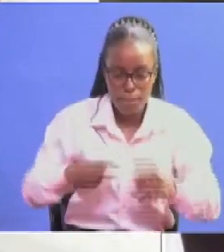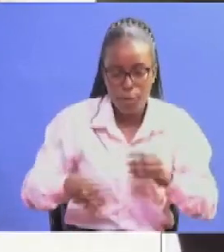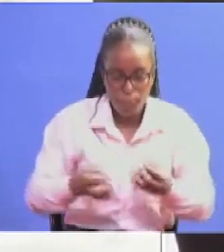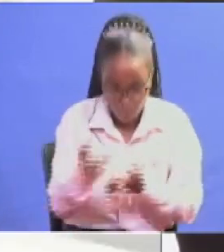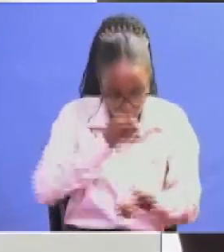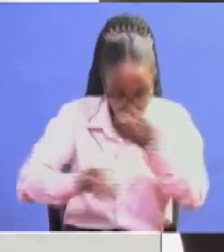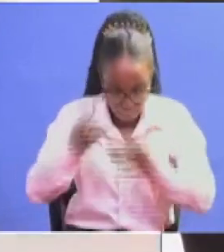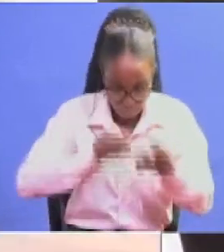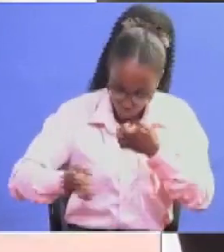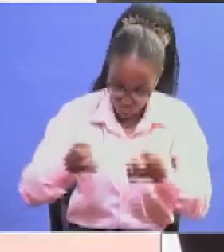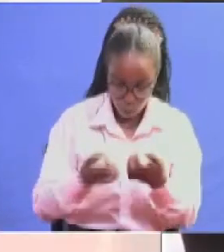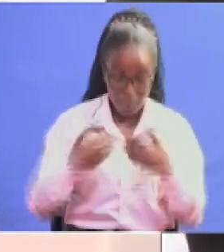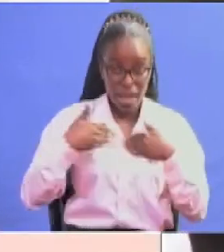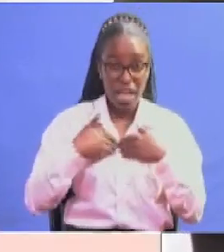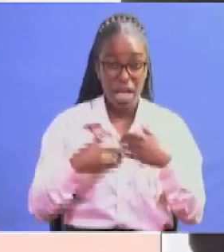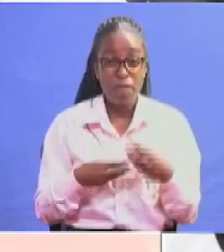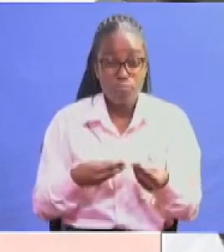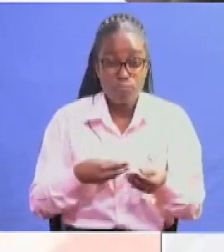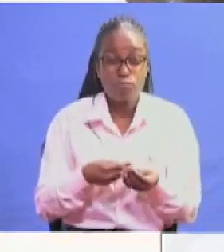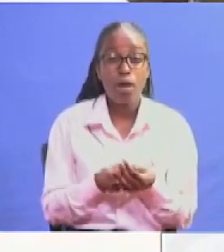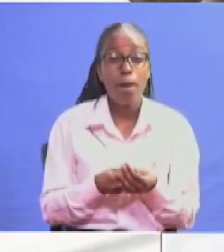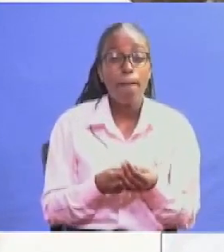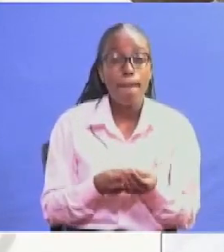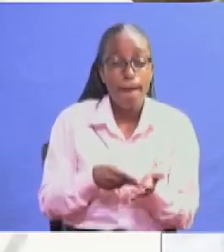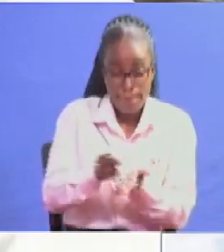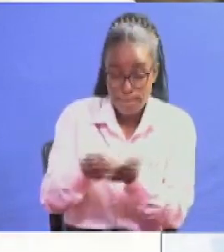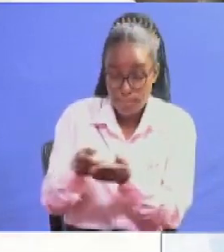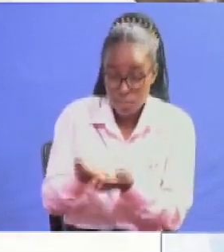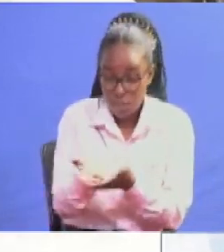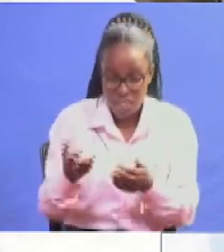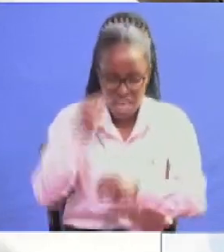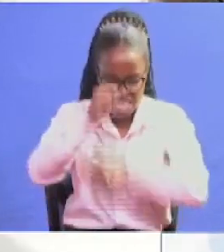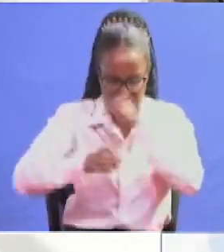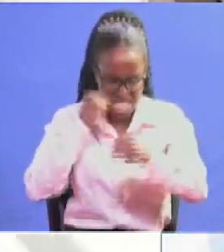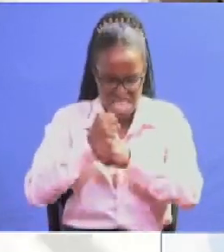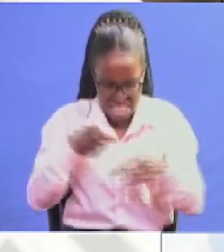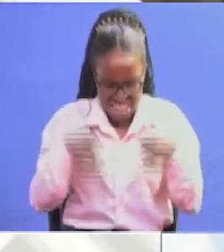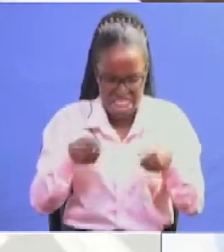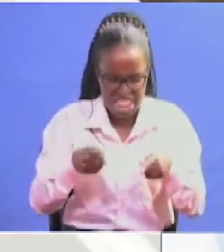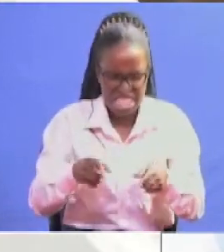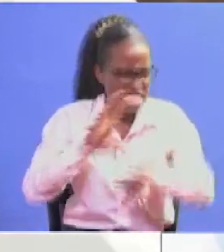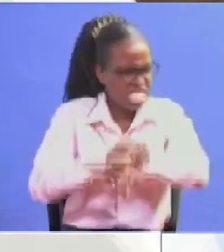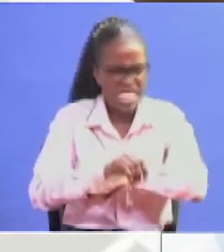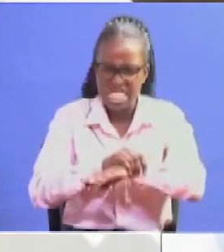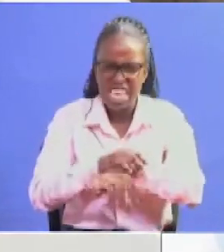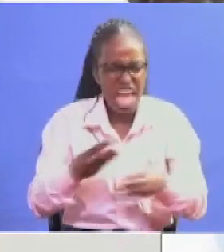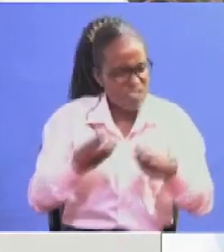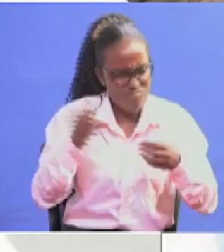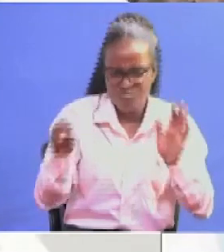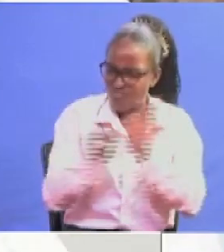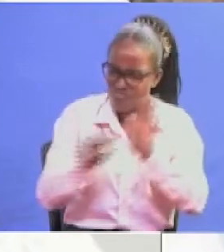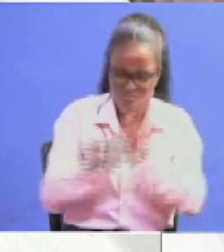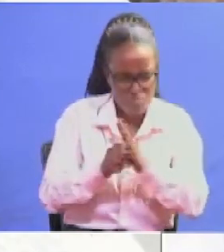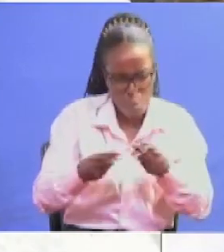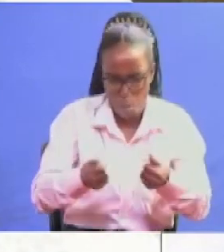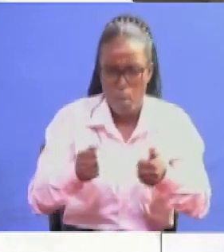money, and still we are expecting this year for them to get a lot of money. We are